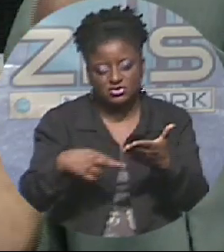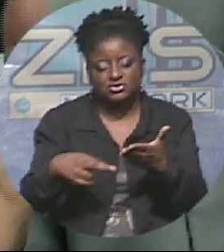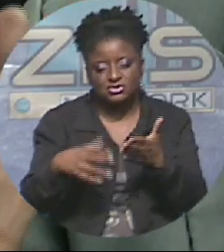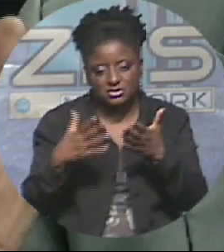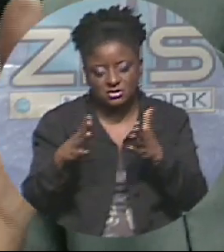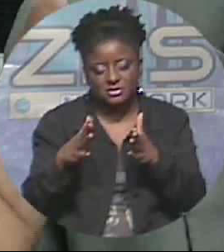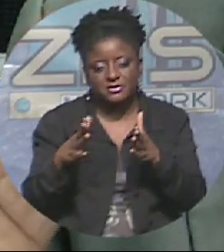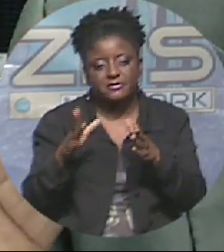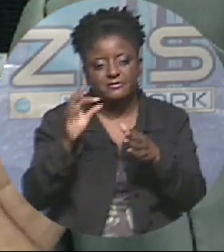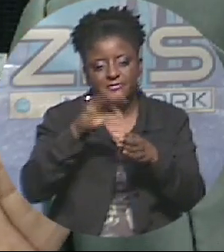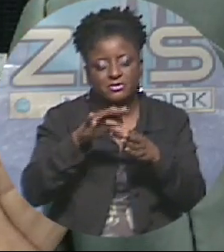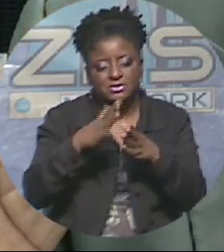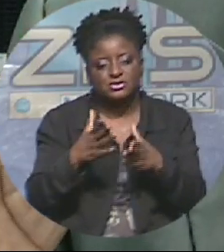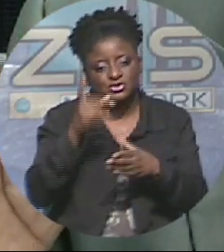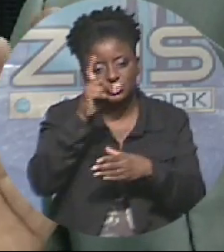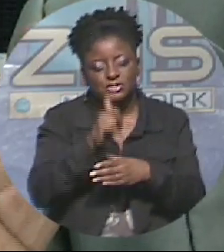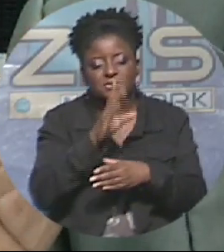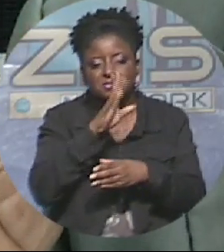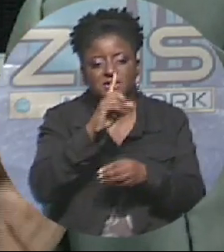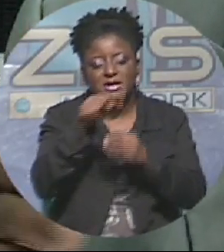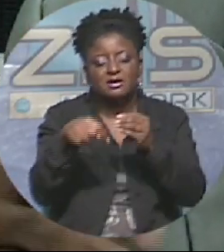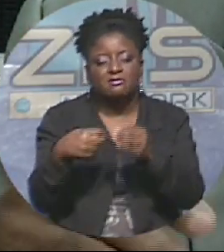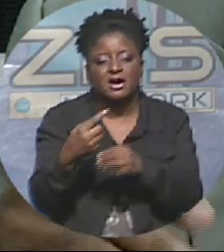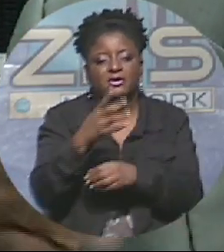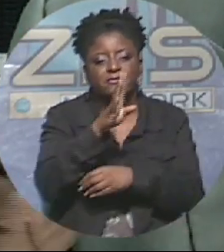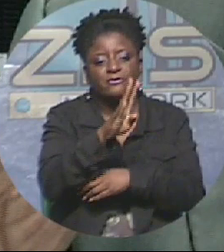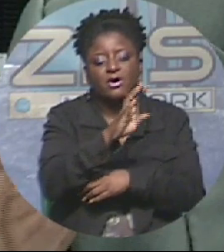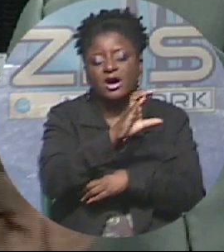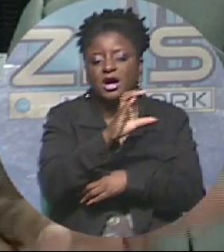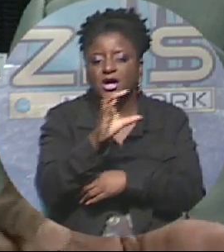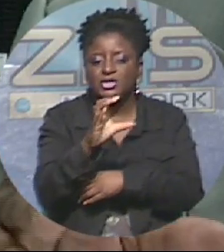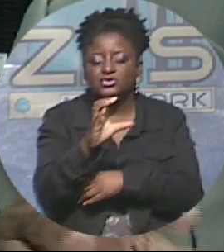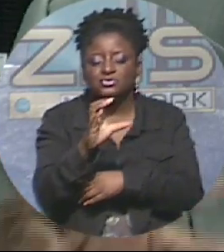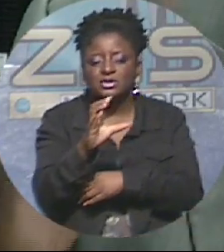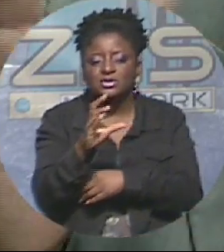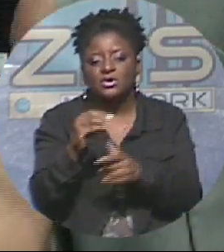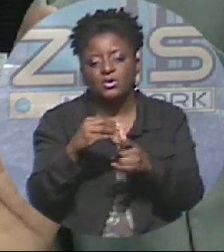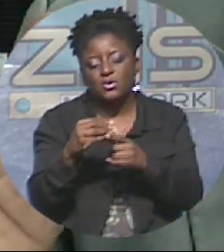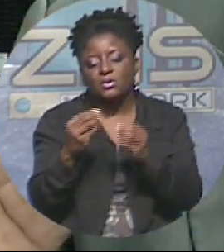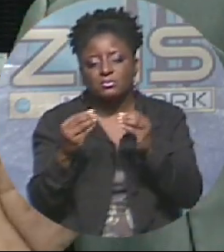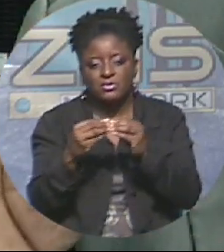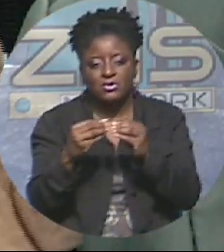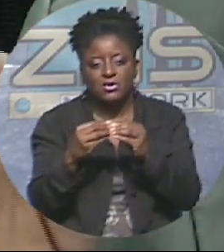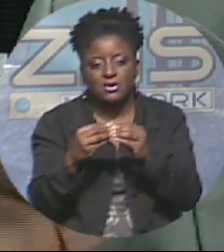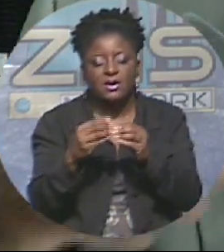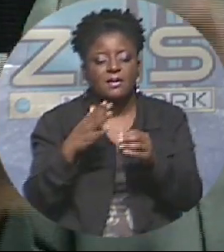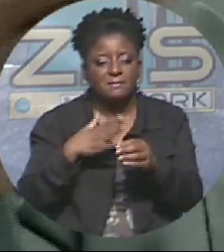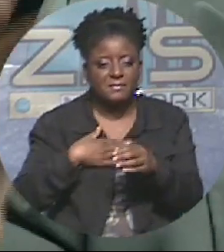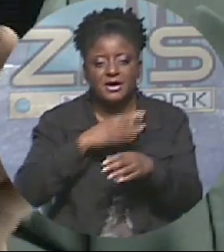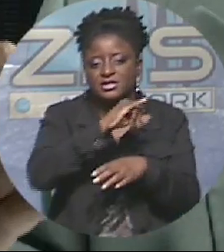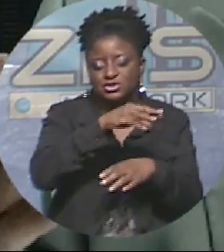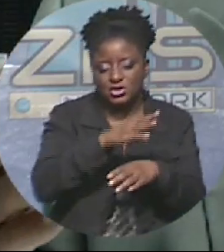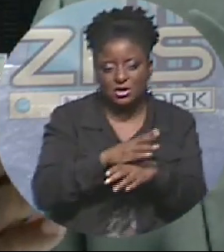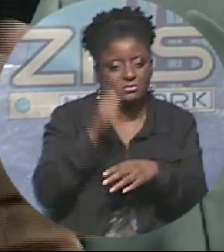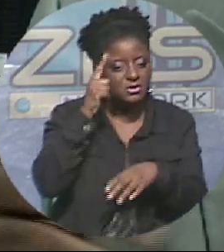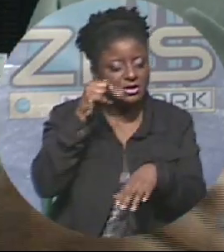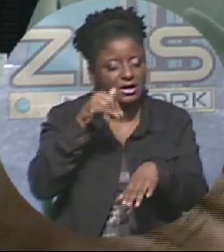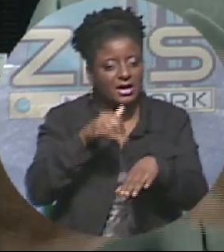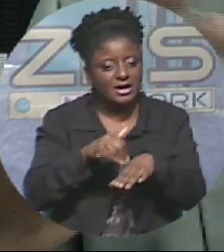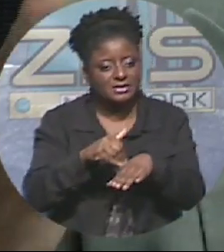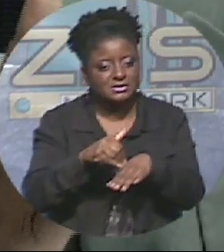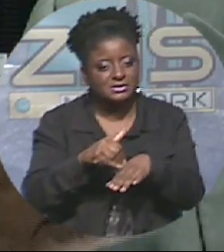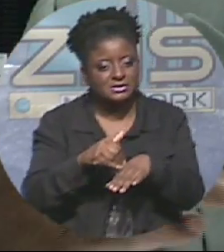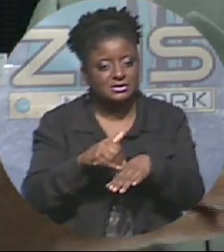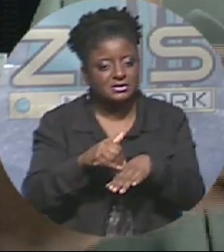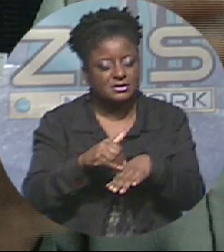about 400 plus. Okay? So my job is to, the Boundaries Commission job is to look at the numbers we have,